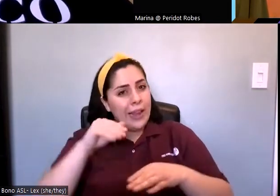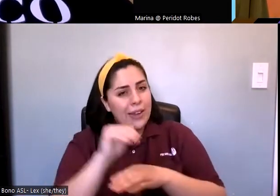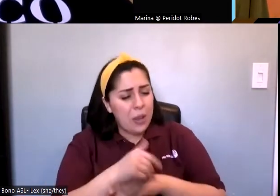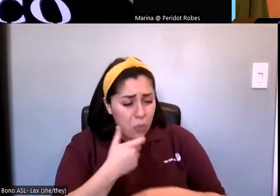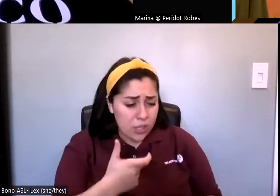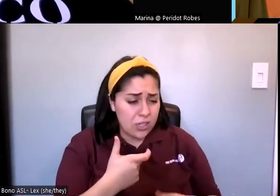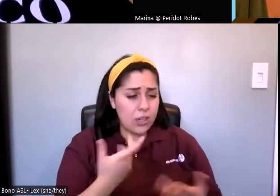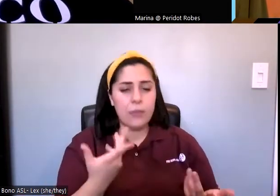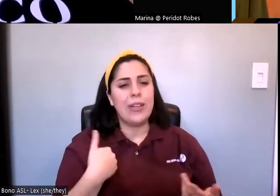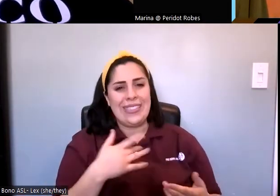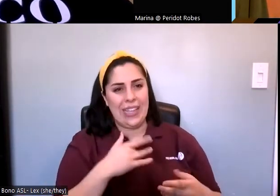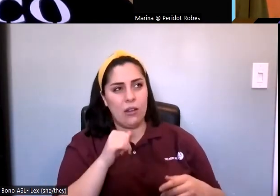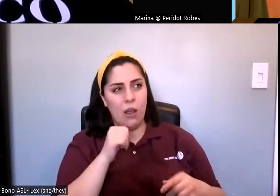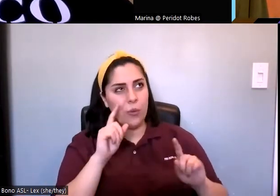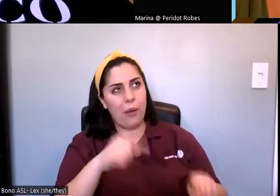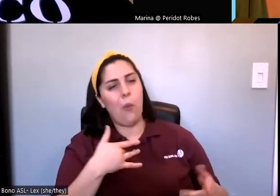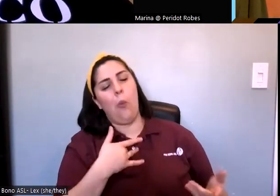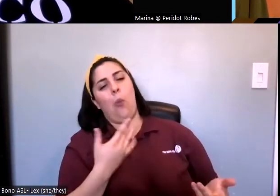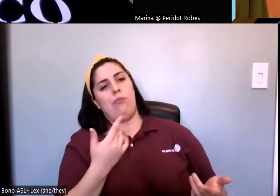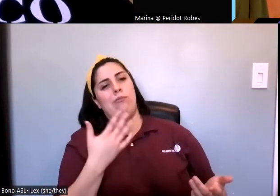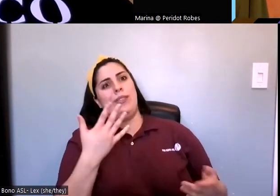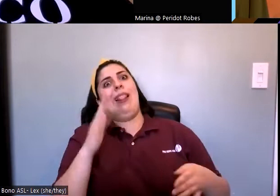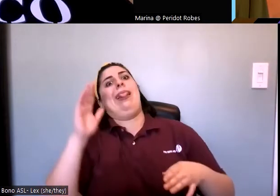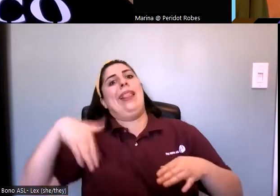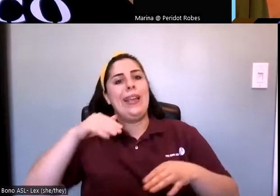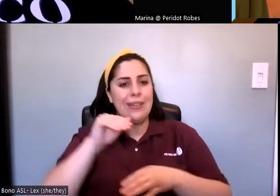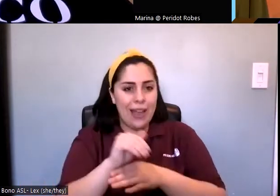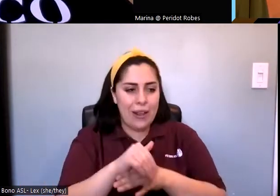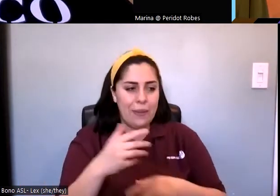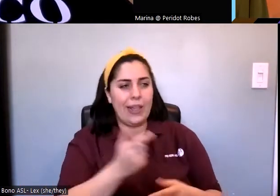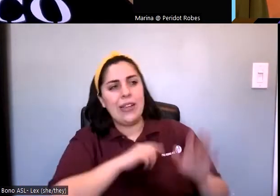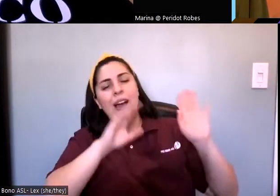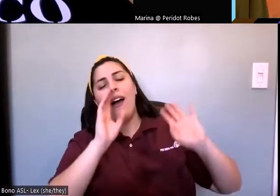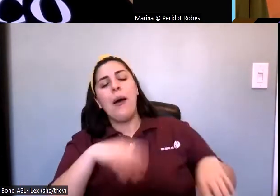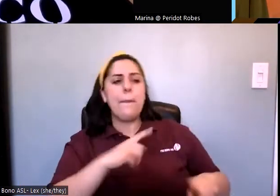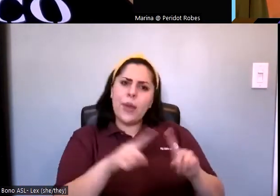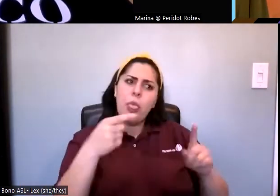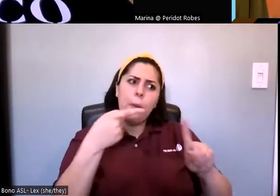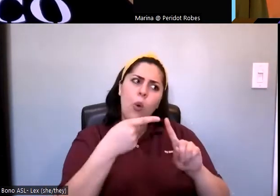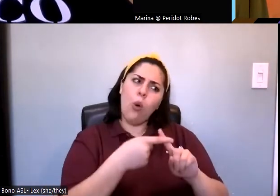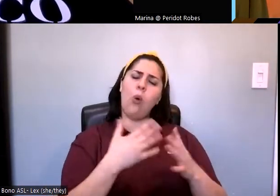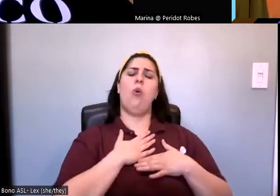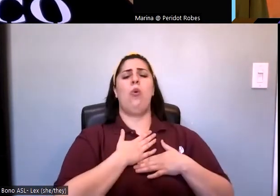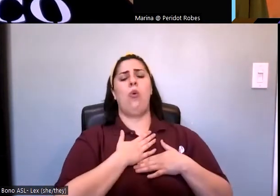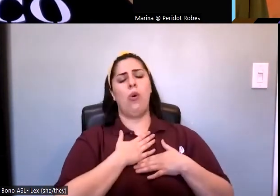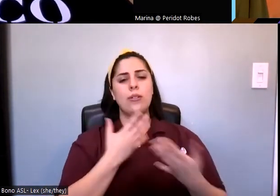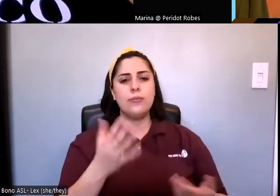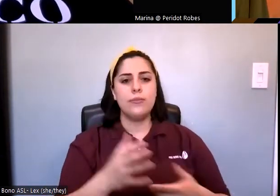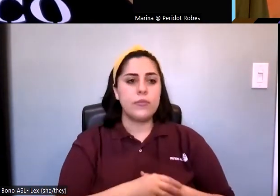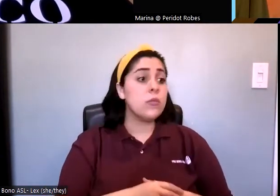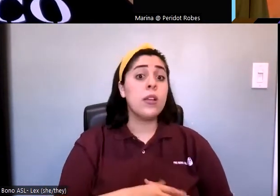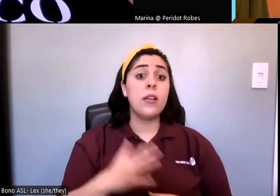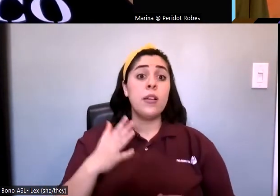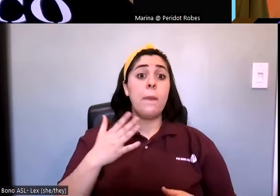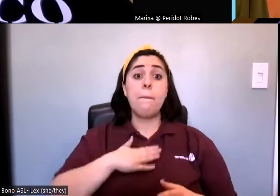But I just never realized just how revolutionary what I was doing was. I was literally just trying to make robes for